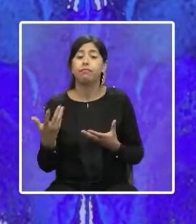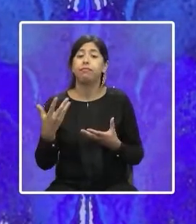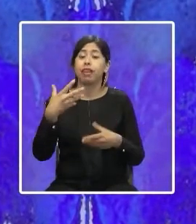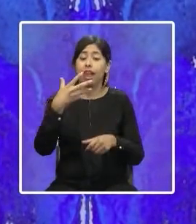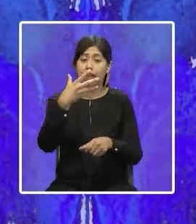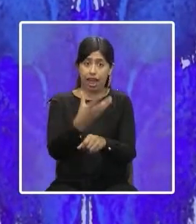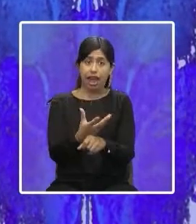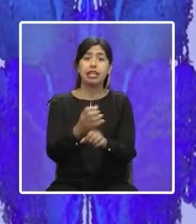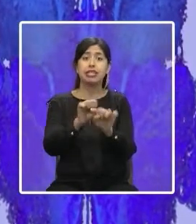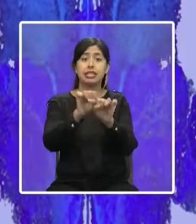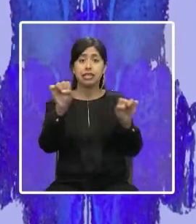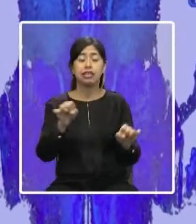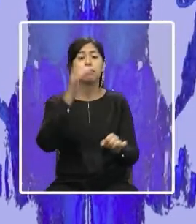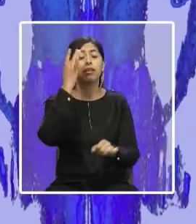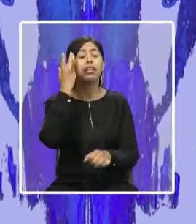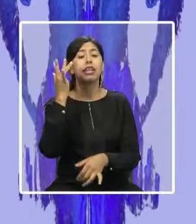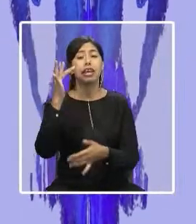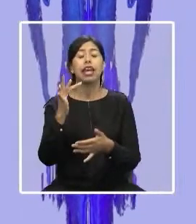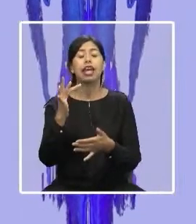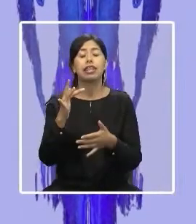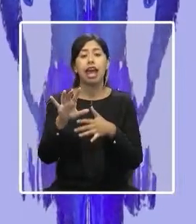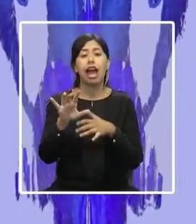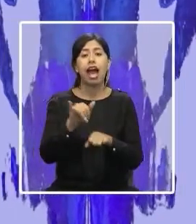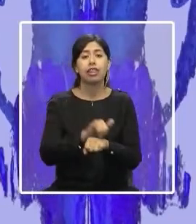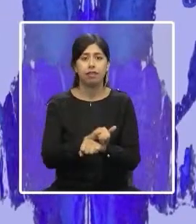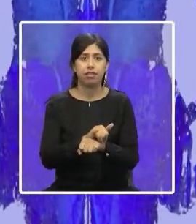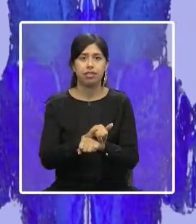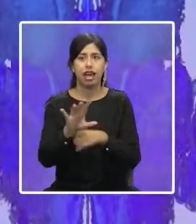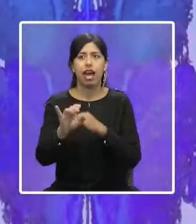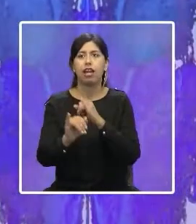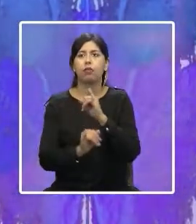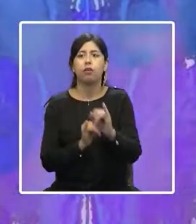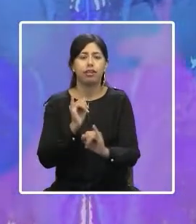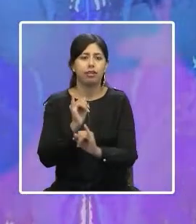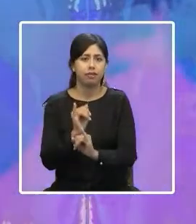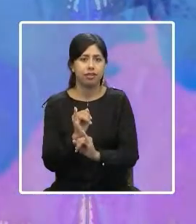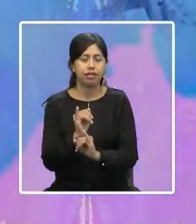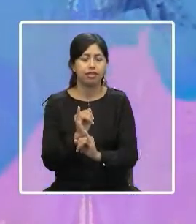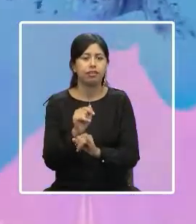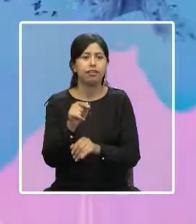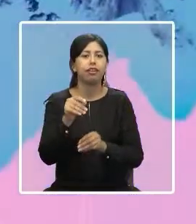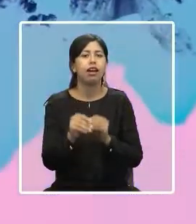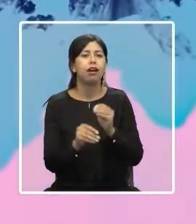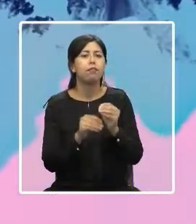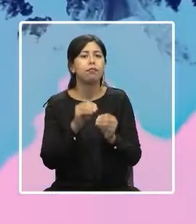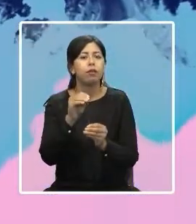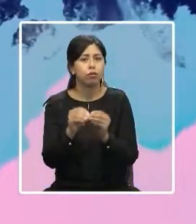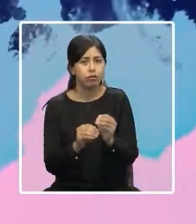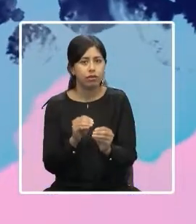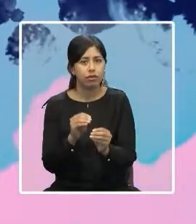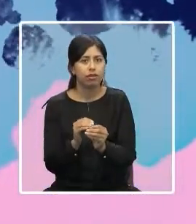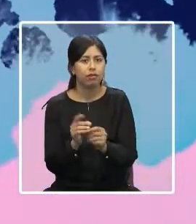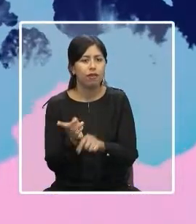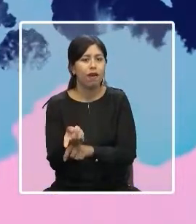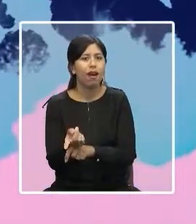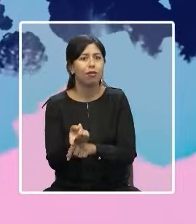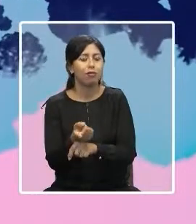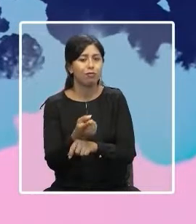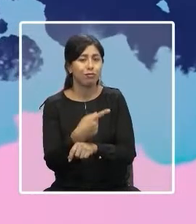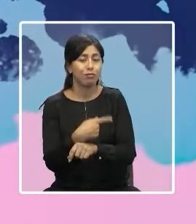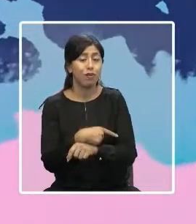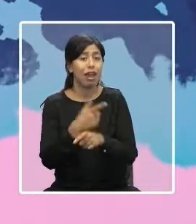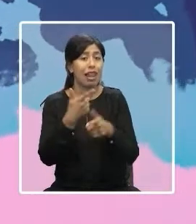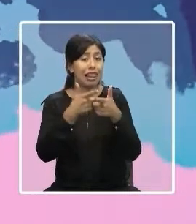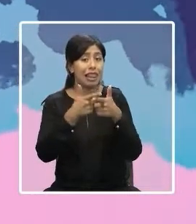agent? Is an autonomous natural language processing system with at least three components: speech analysis